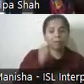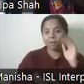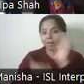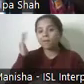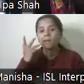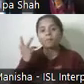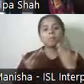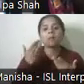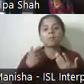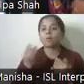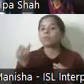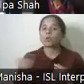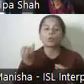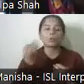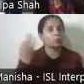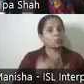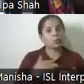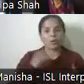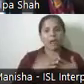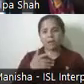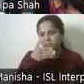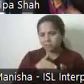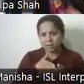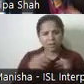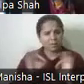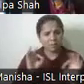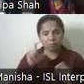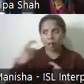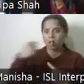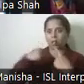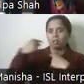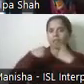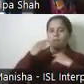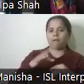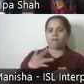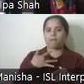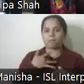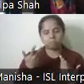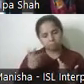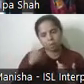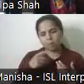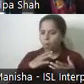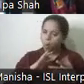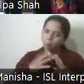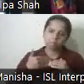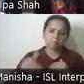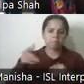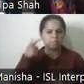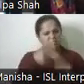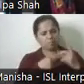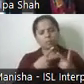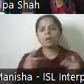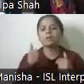know, find new partners without facing ostracization, without facing retribution as a